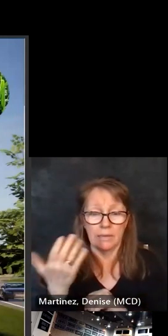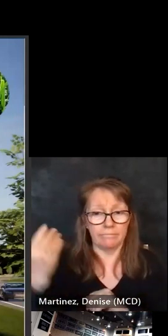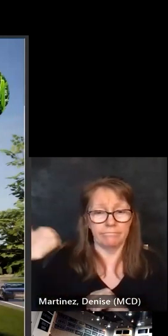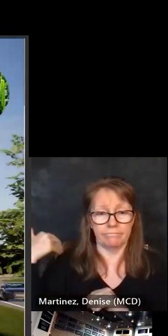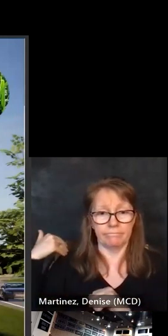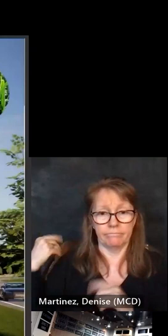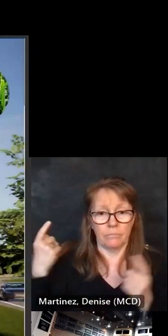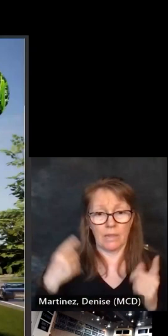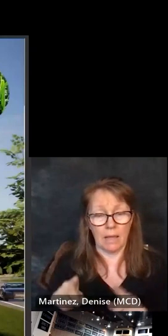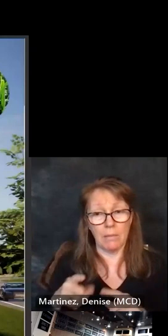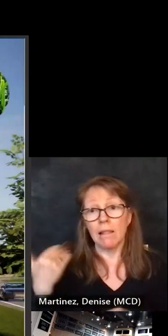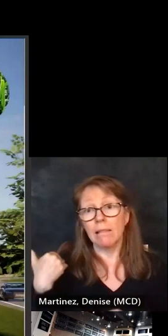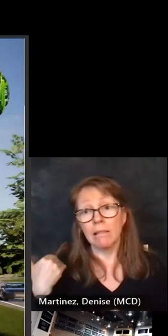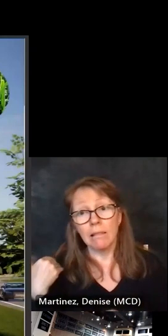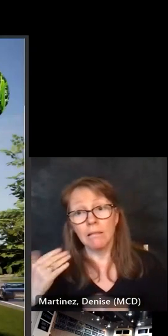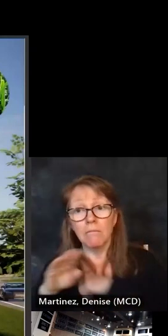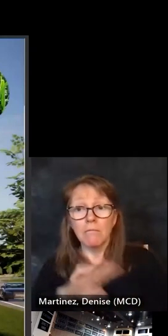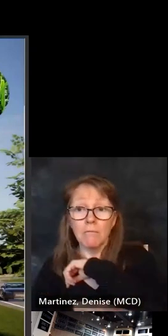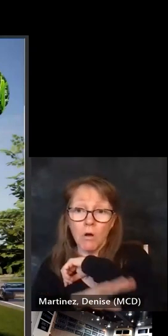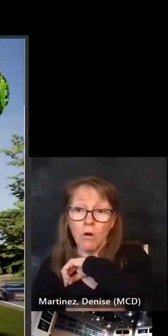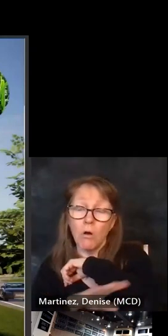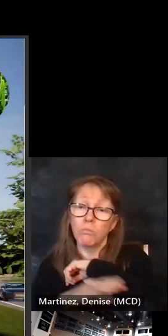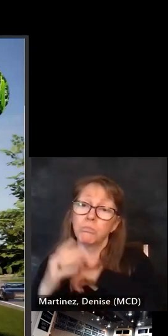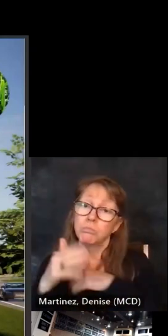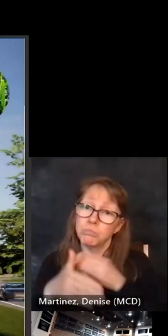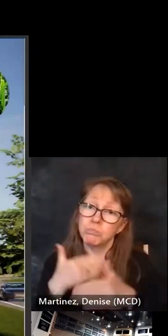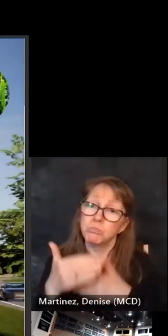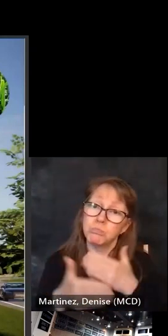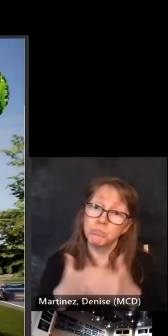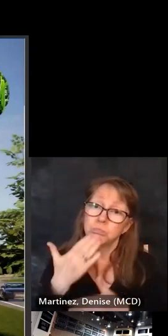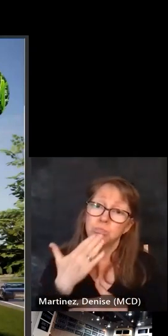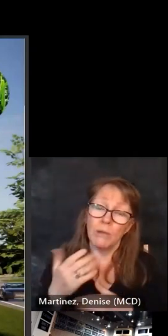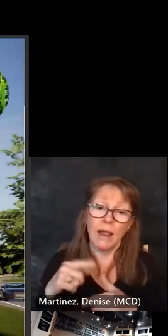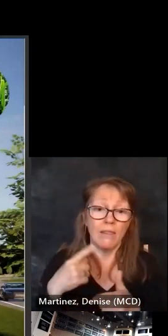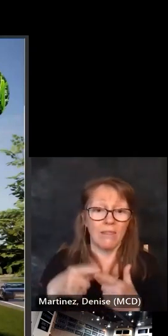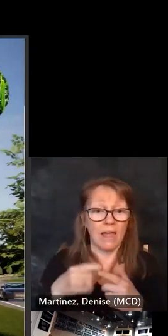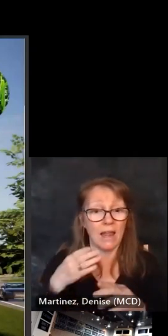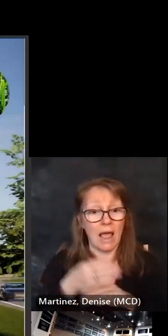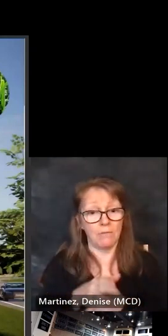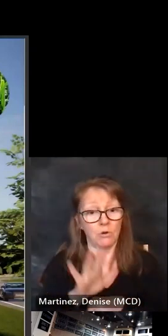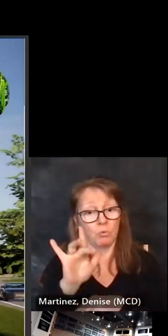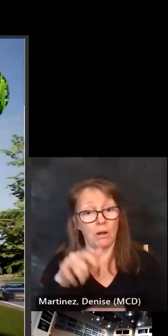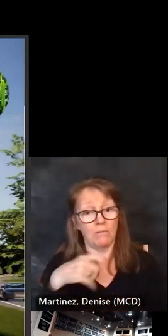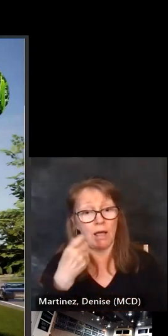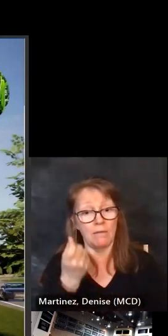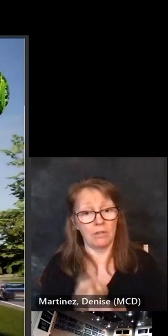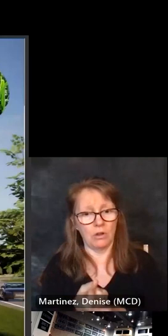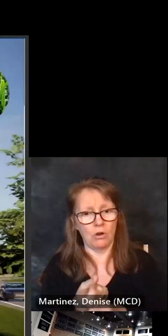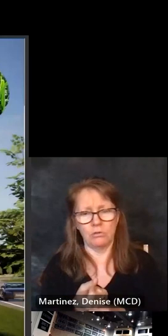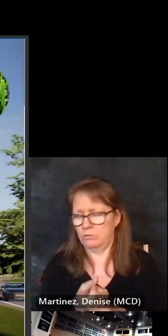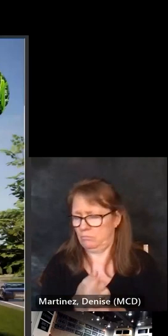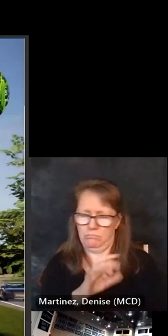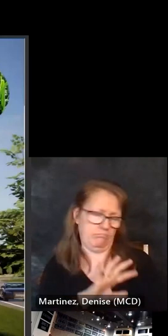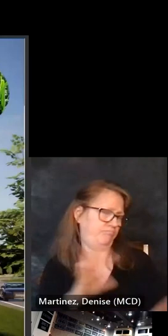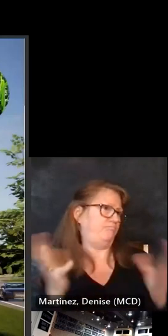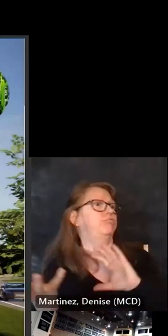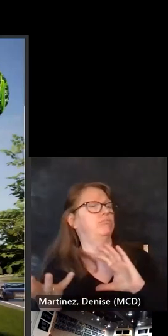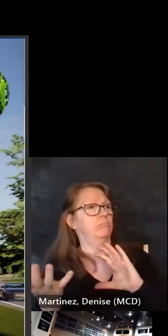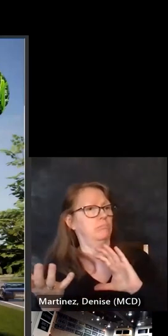fall, things were looking pretty good. And then after 25 years, the rug gets pulled out from underneath